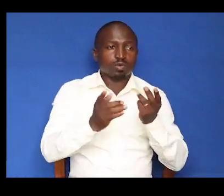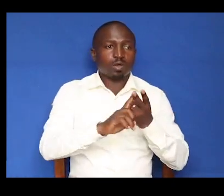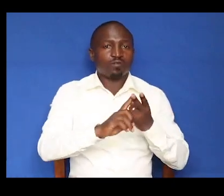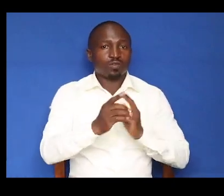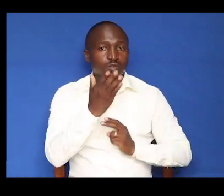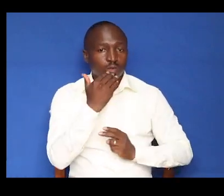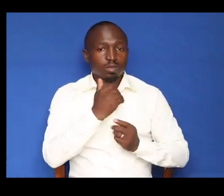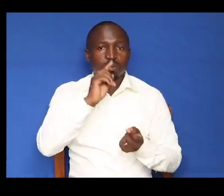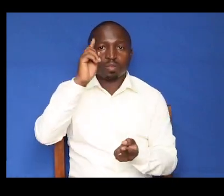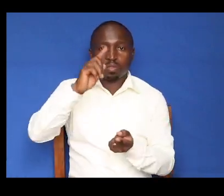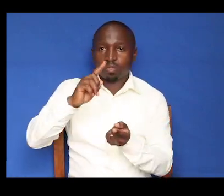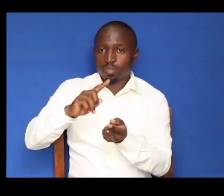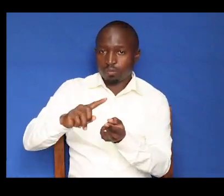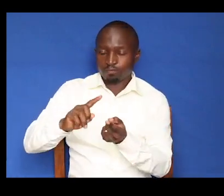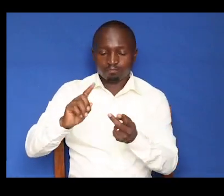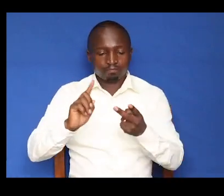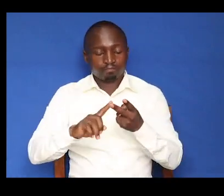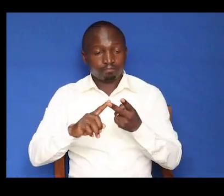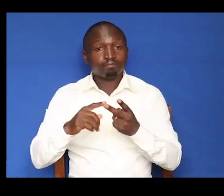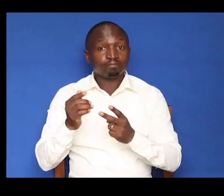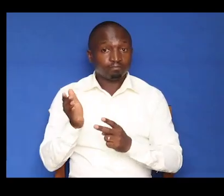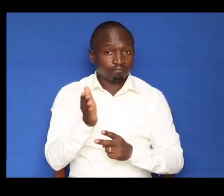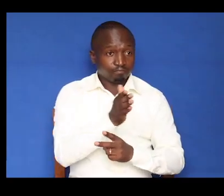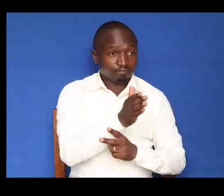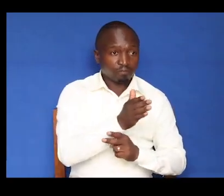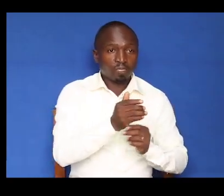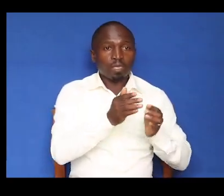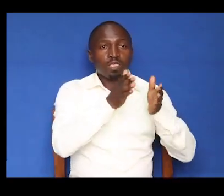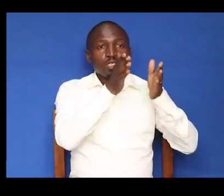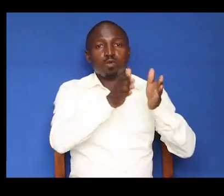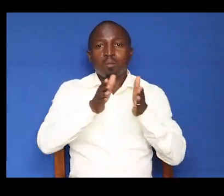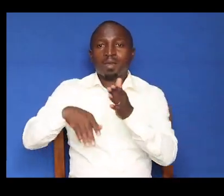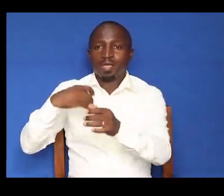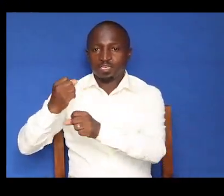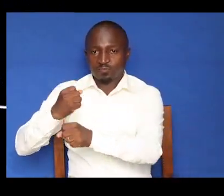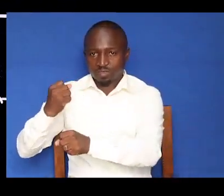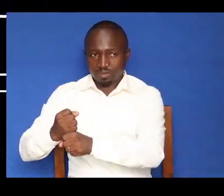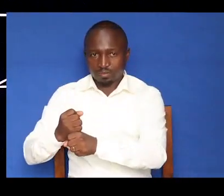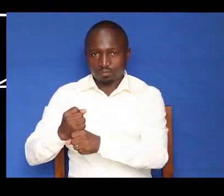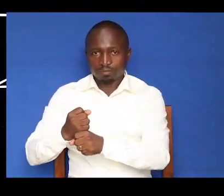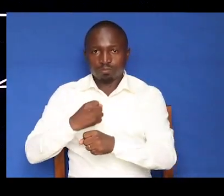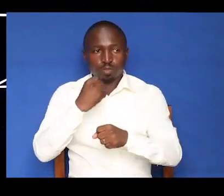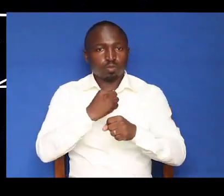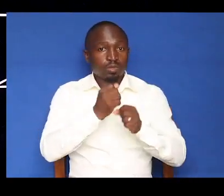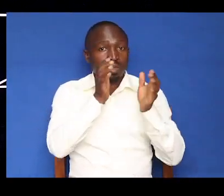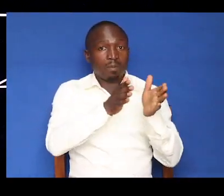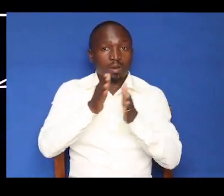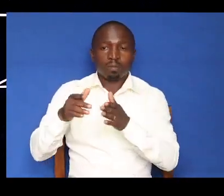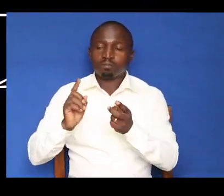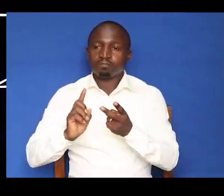salinity lowered. Another factor here we have of human activities. Certain